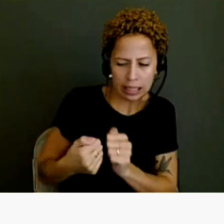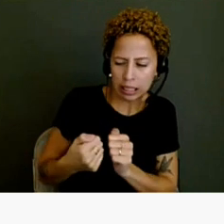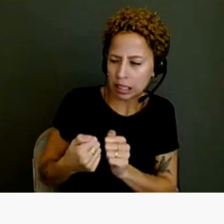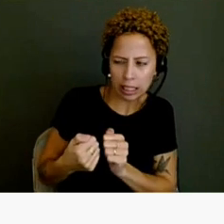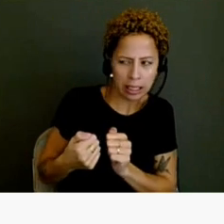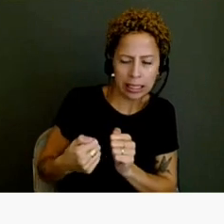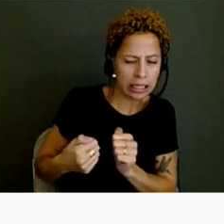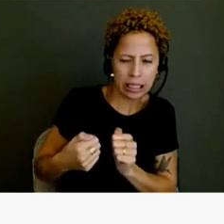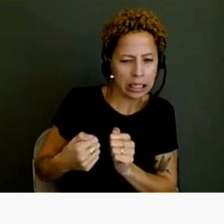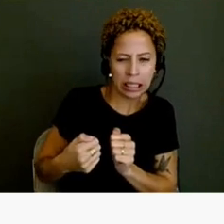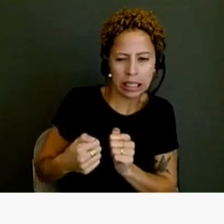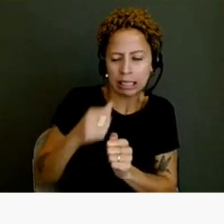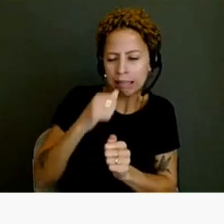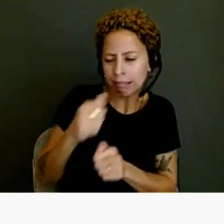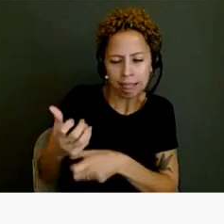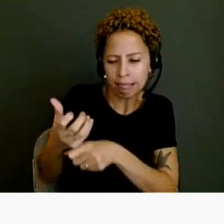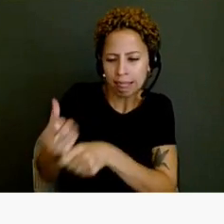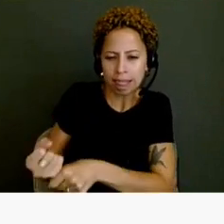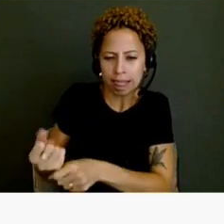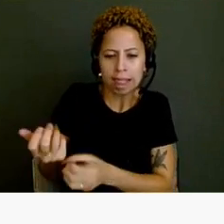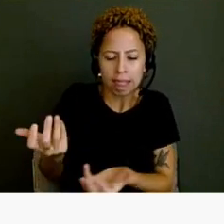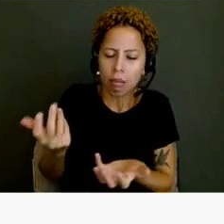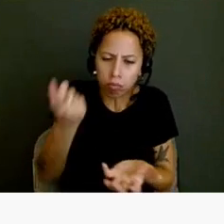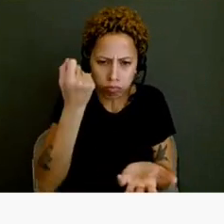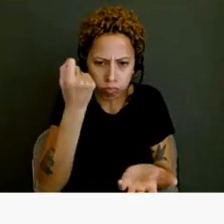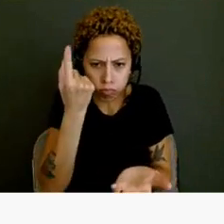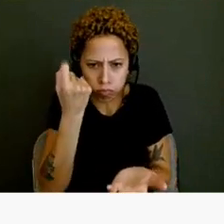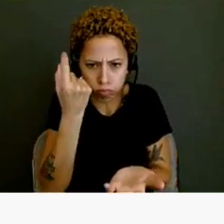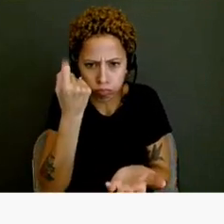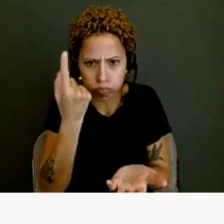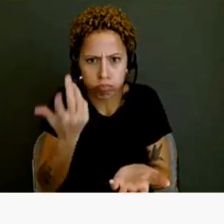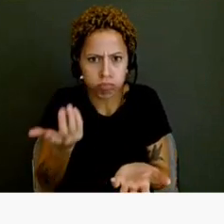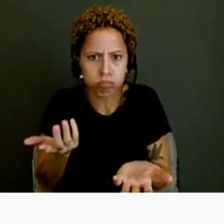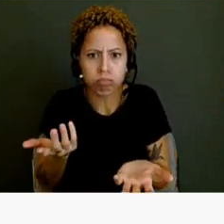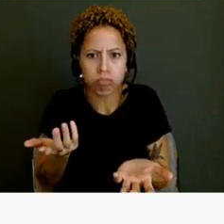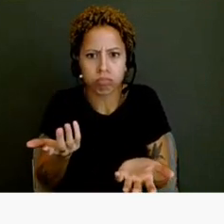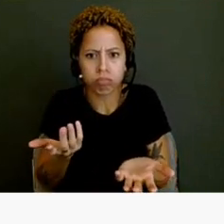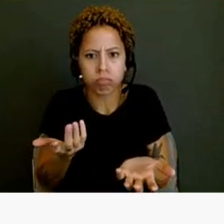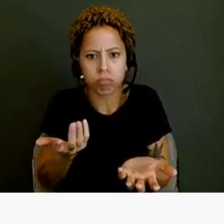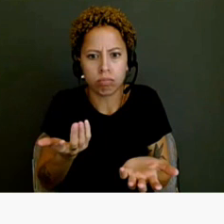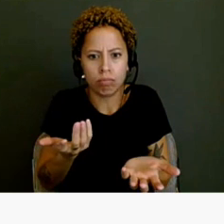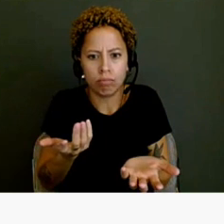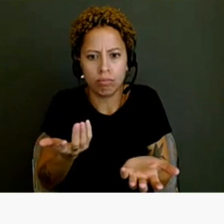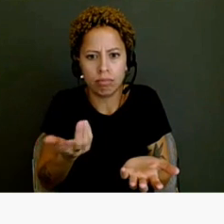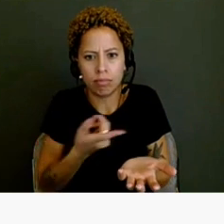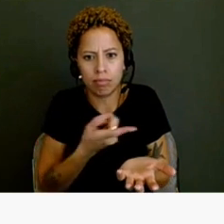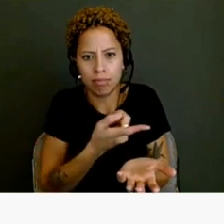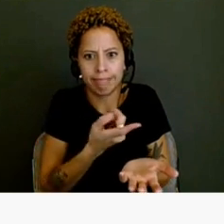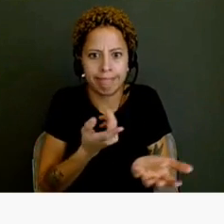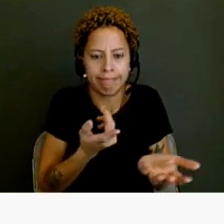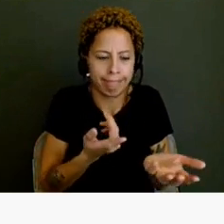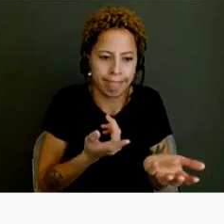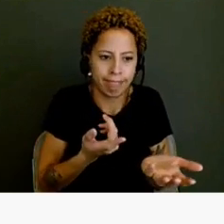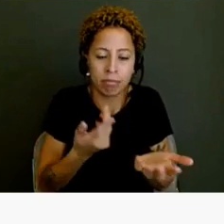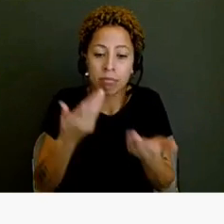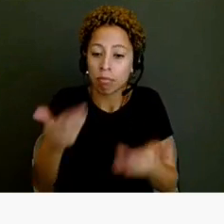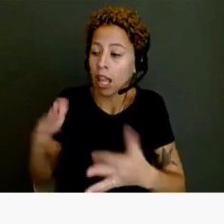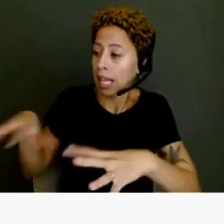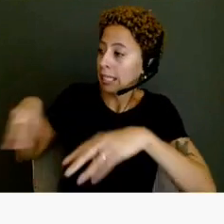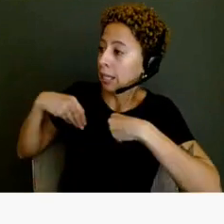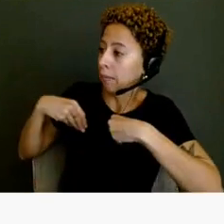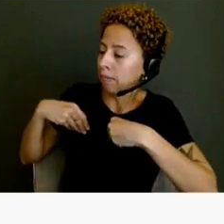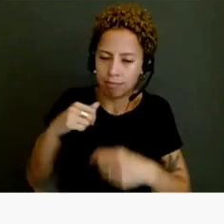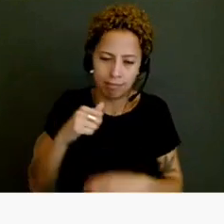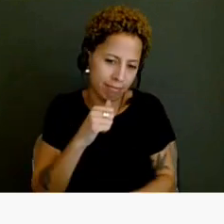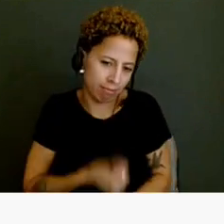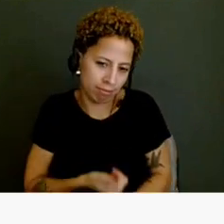So it's understandable that we were not going to just accept me